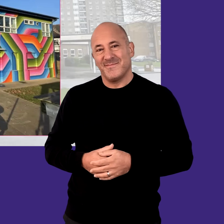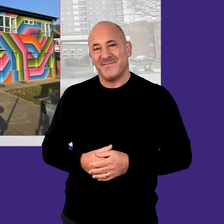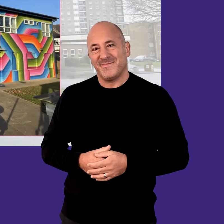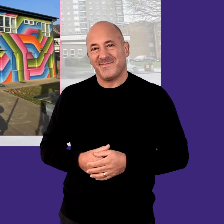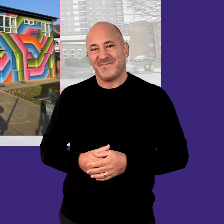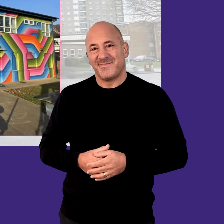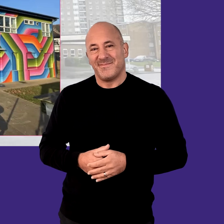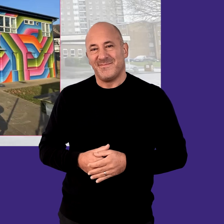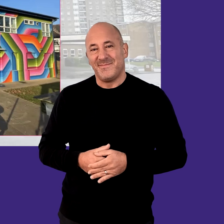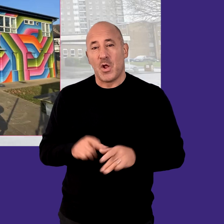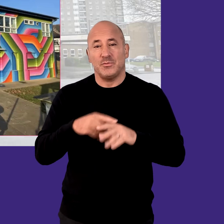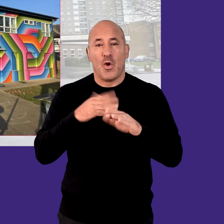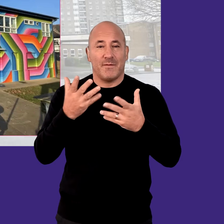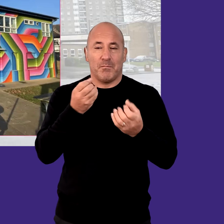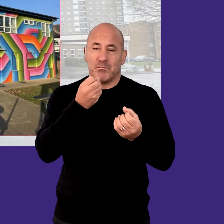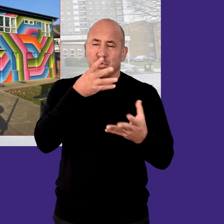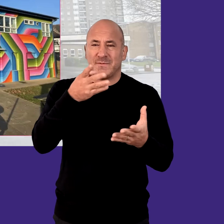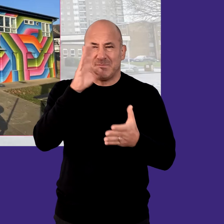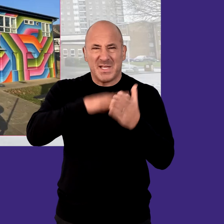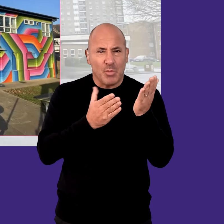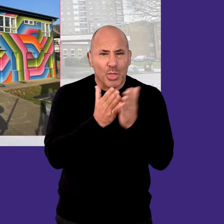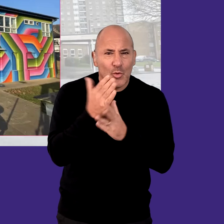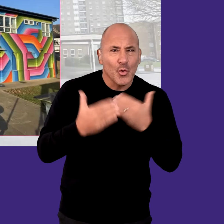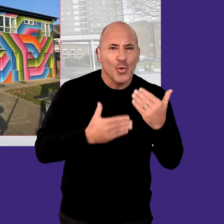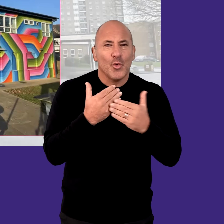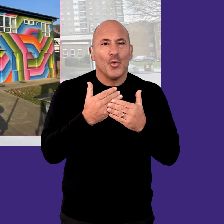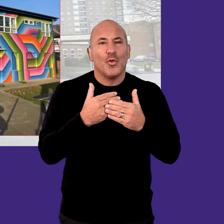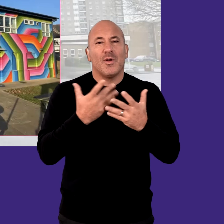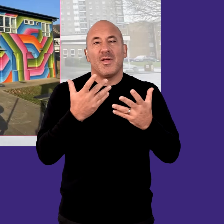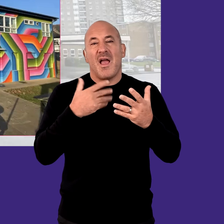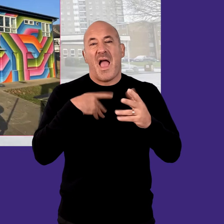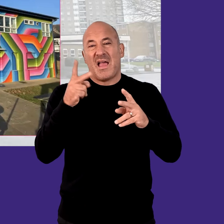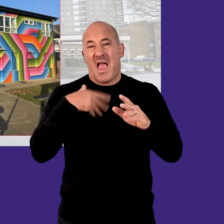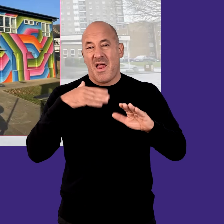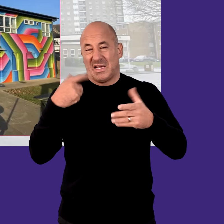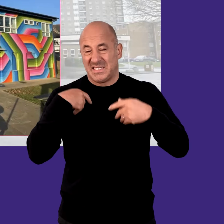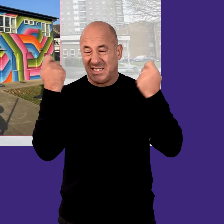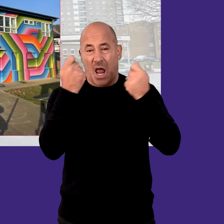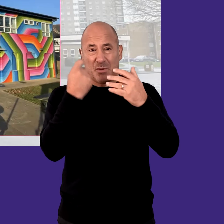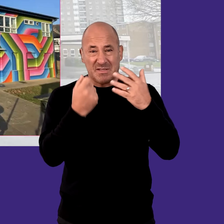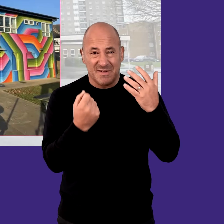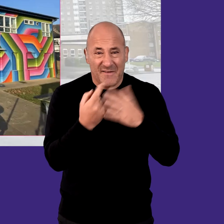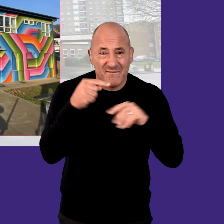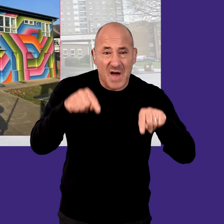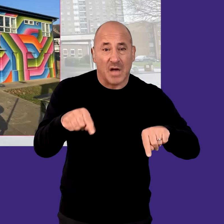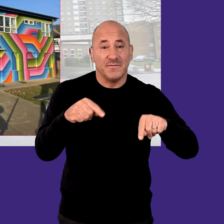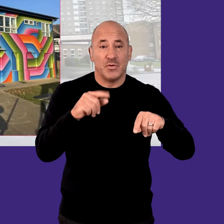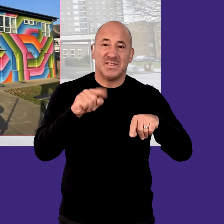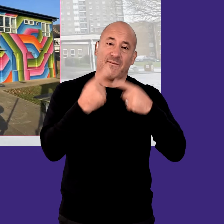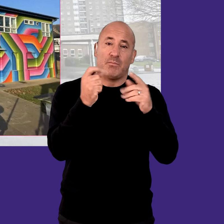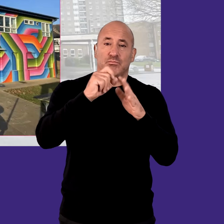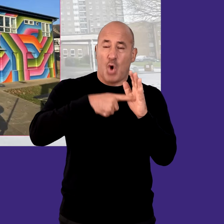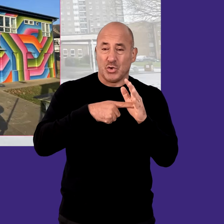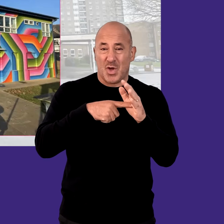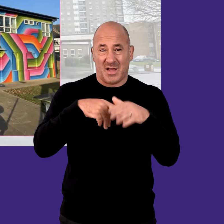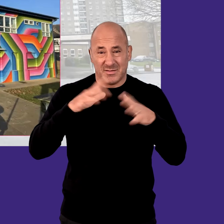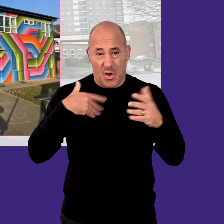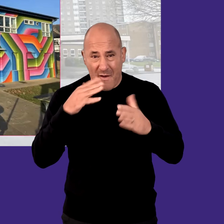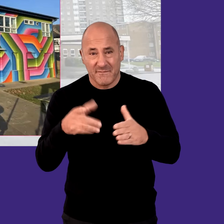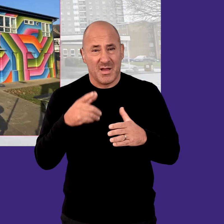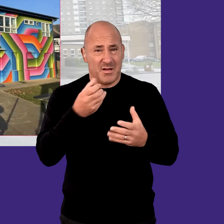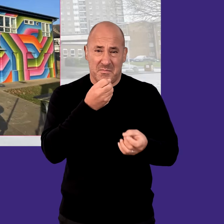been brilliant, and really demonstrates the strength of partnership, I think, of us being able to work together. I think it's also important to say that this